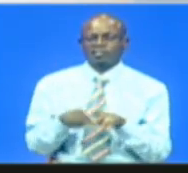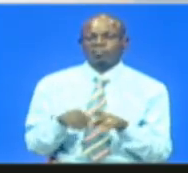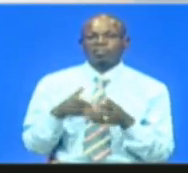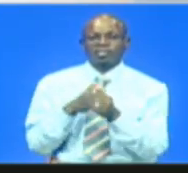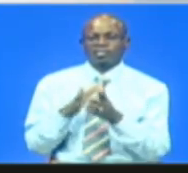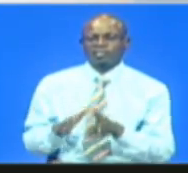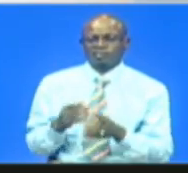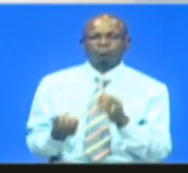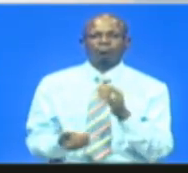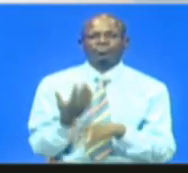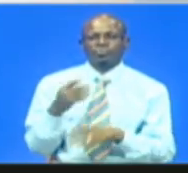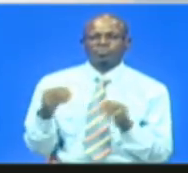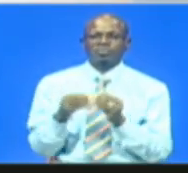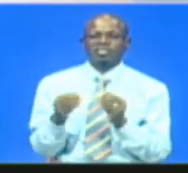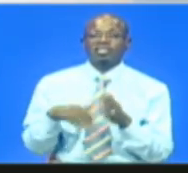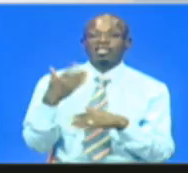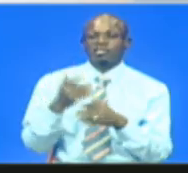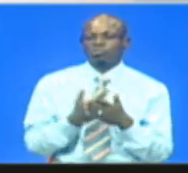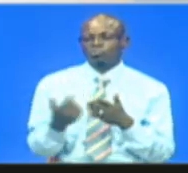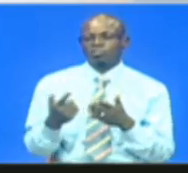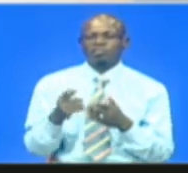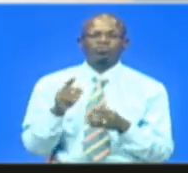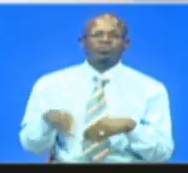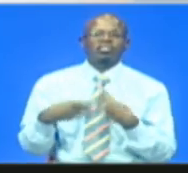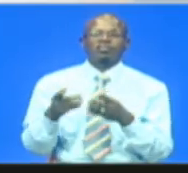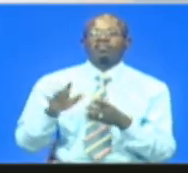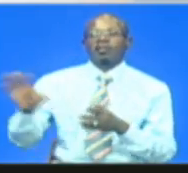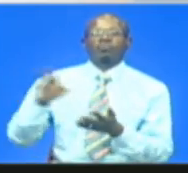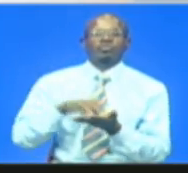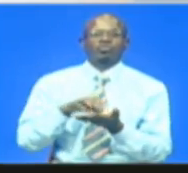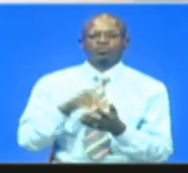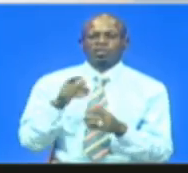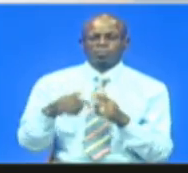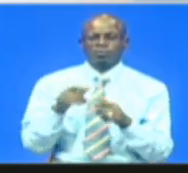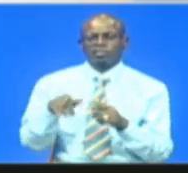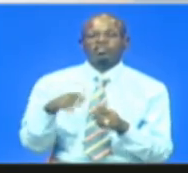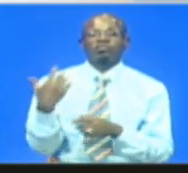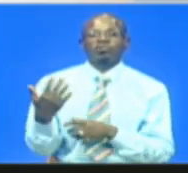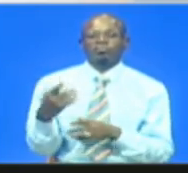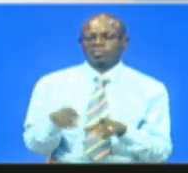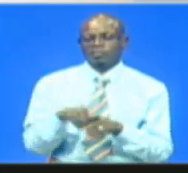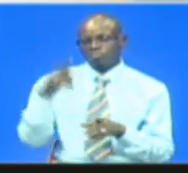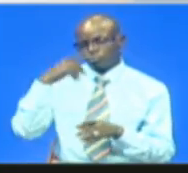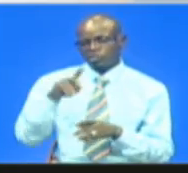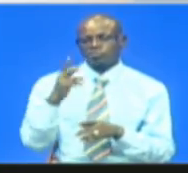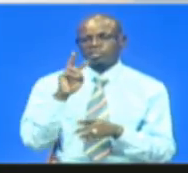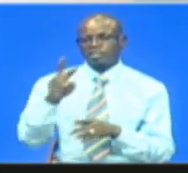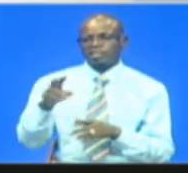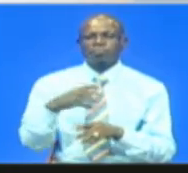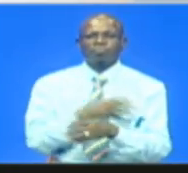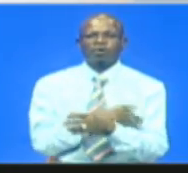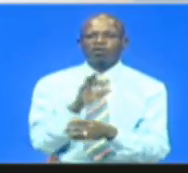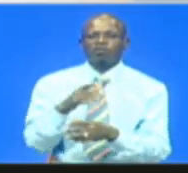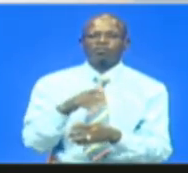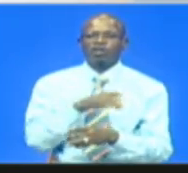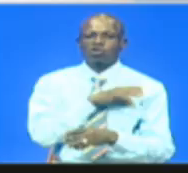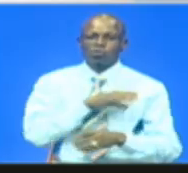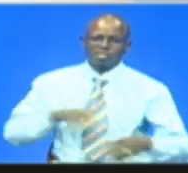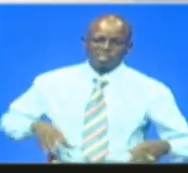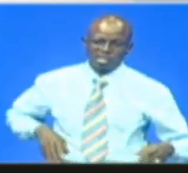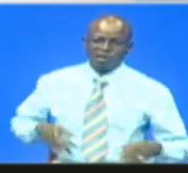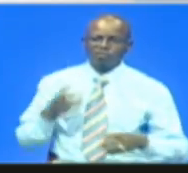next week to give their position on this document. The policy will also see the powers of the Commissioner for